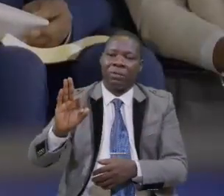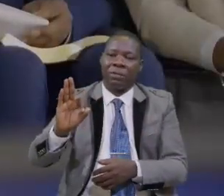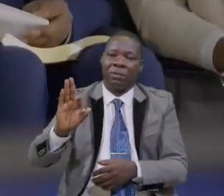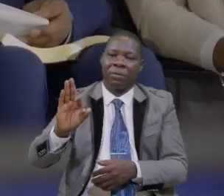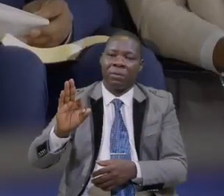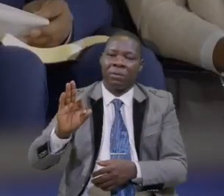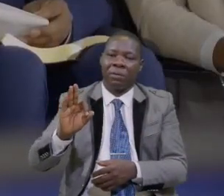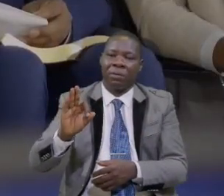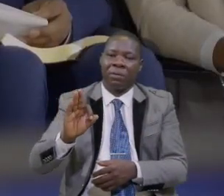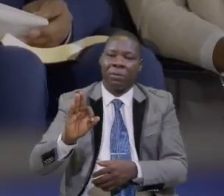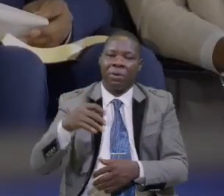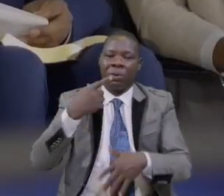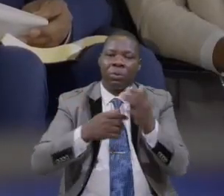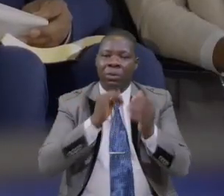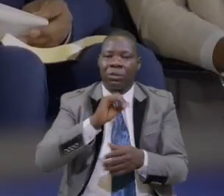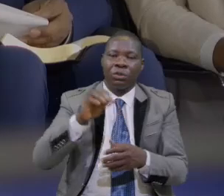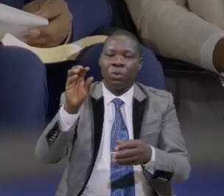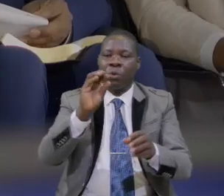What's O?